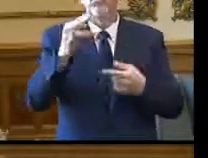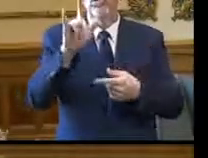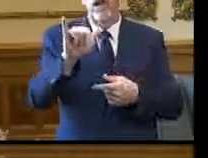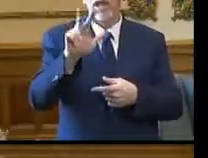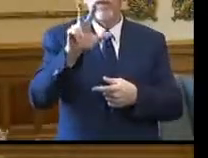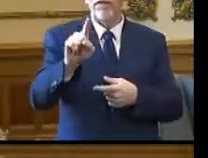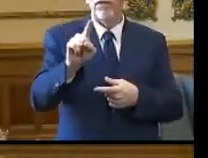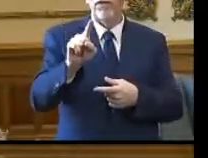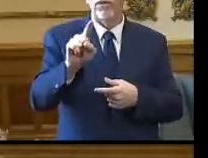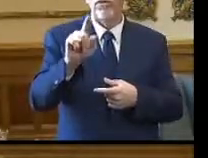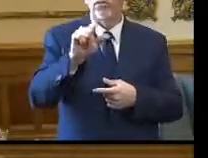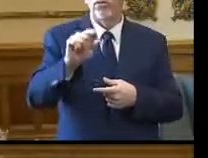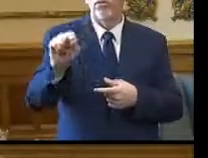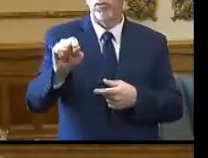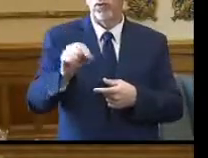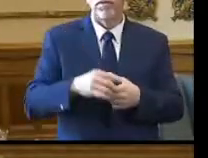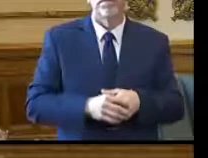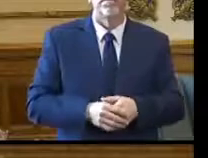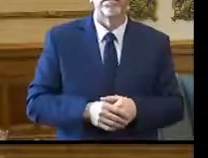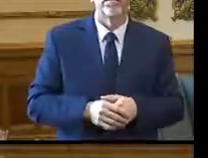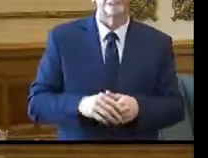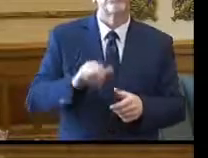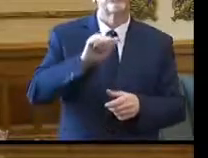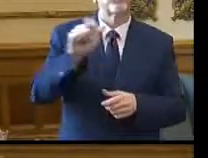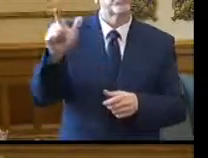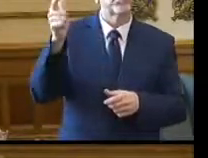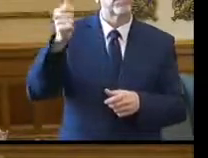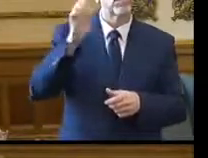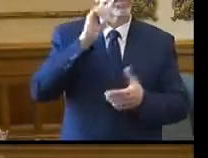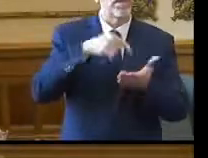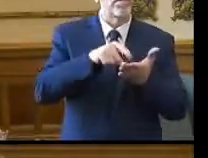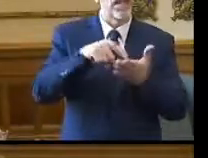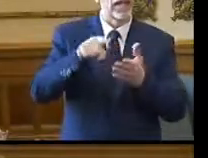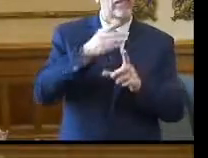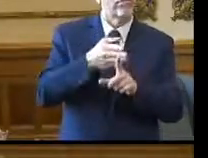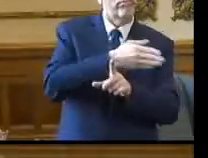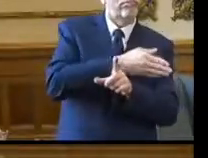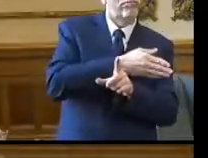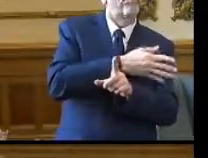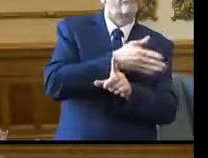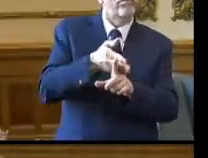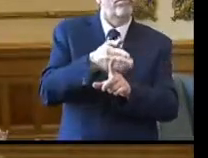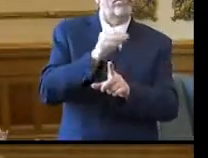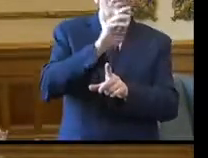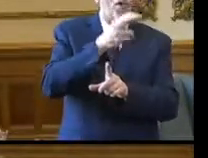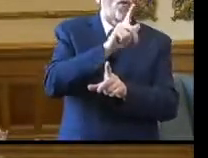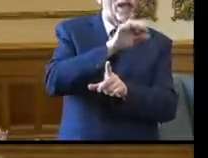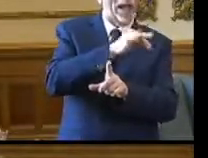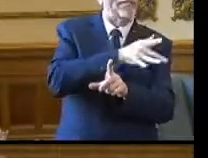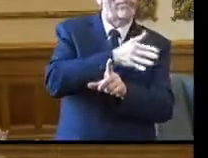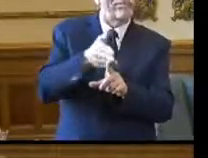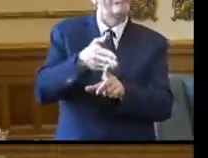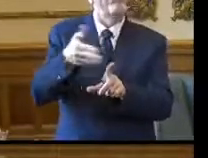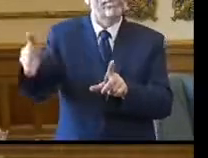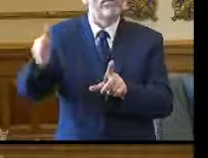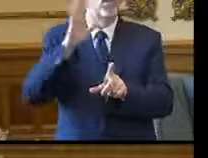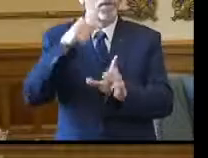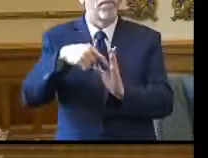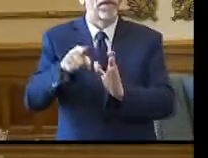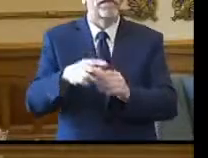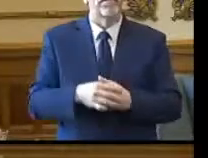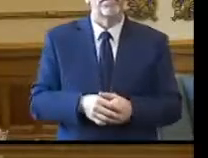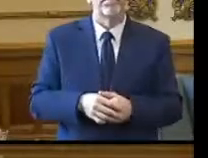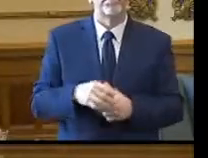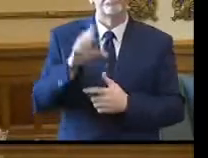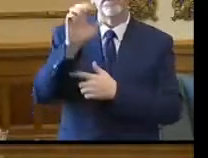31st, 2020. All benefits will be paid retroactively to March 29th. The day